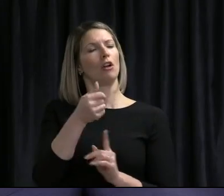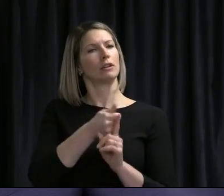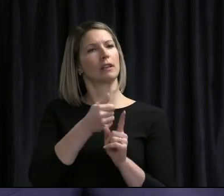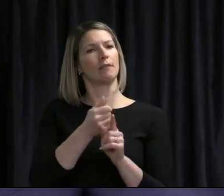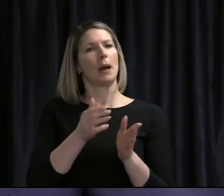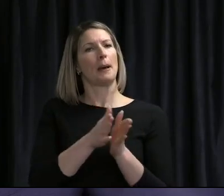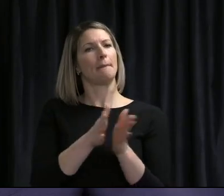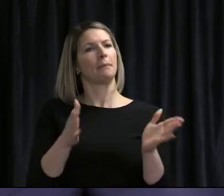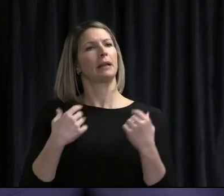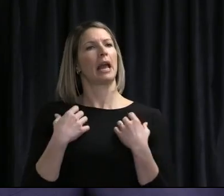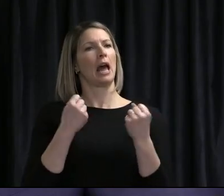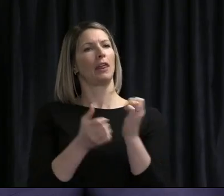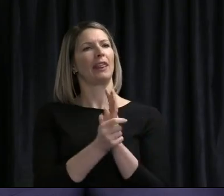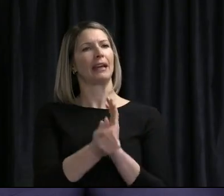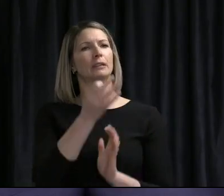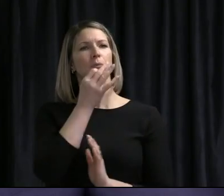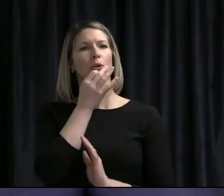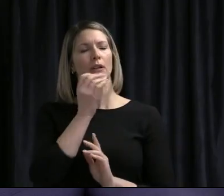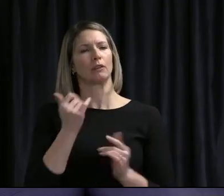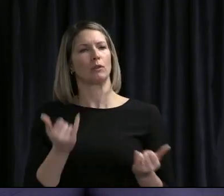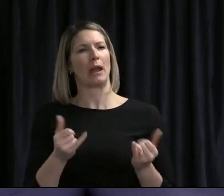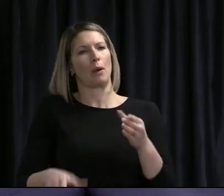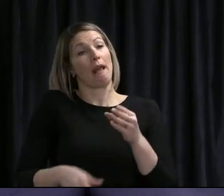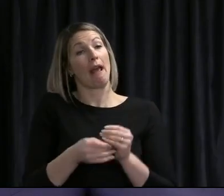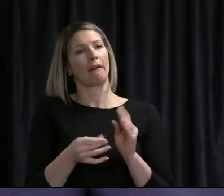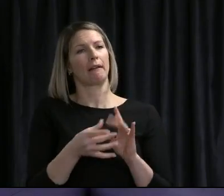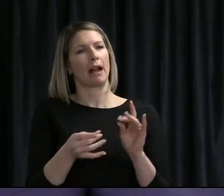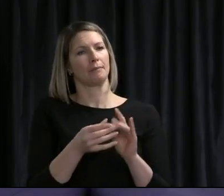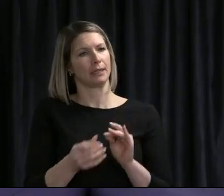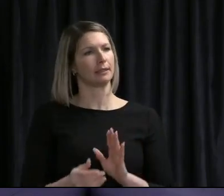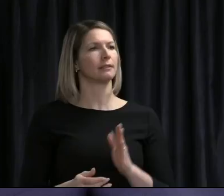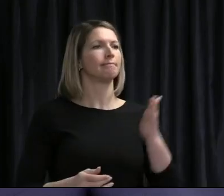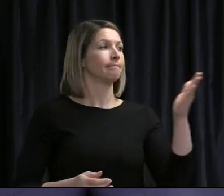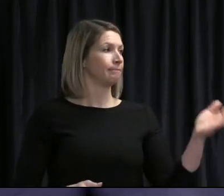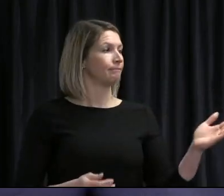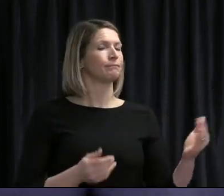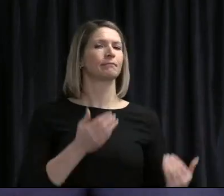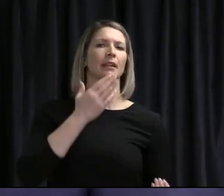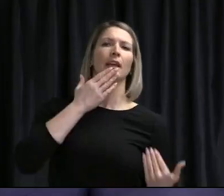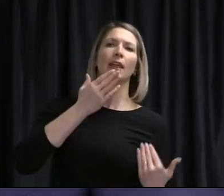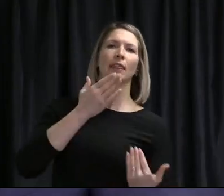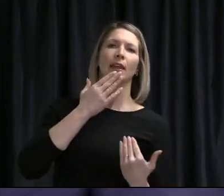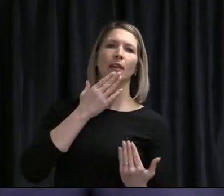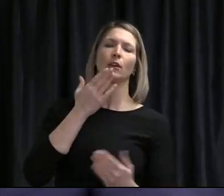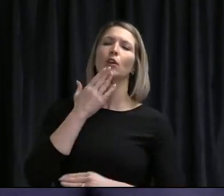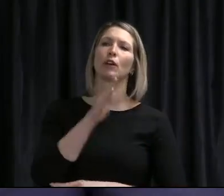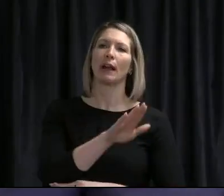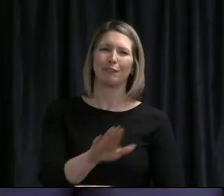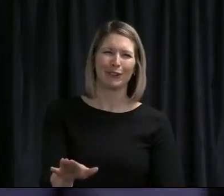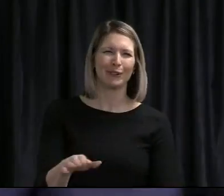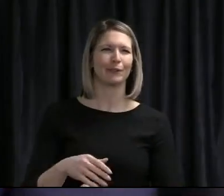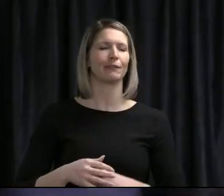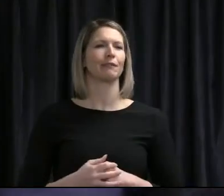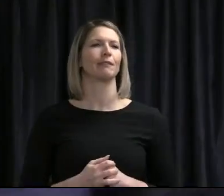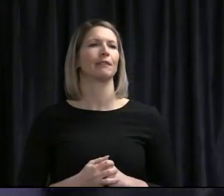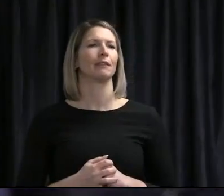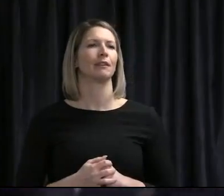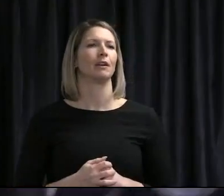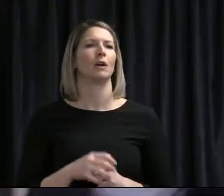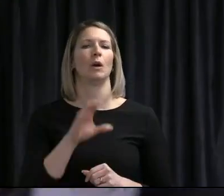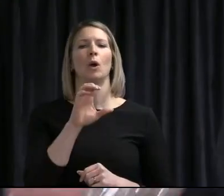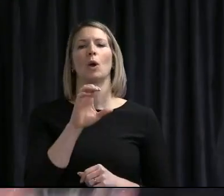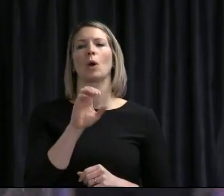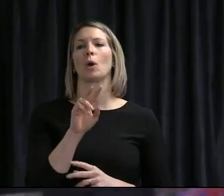and population health expert. Dr. Fitzgerald. Thank you. Good afternoon, everyone, and thank you all for coming. So the COVID-19